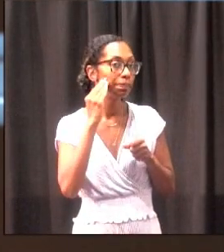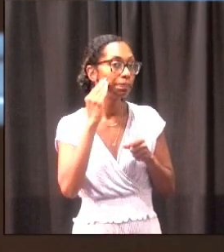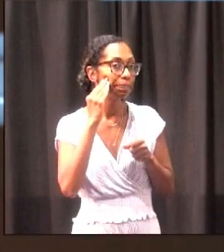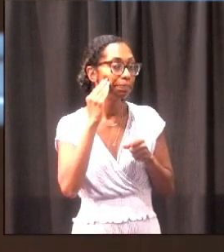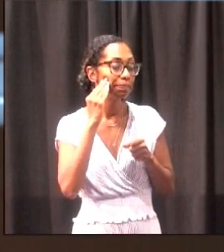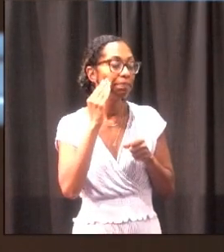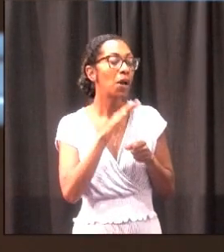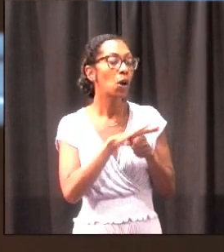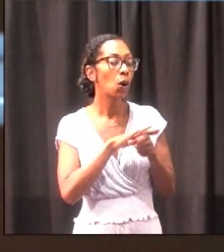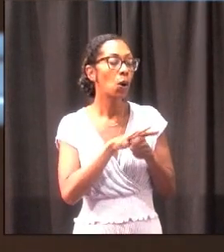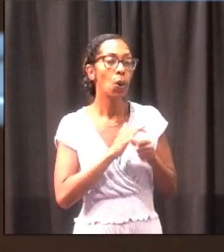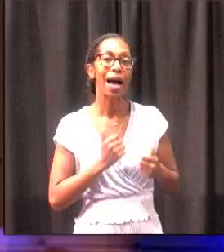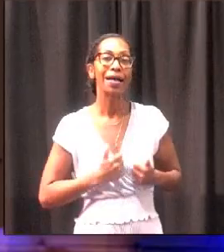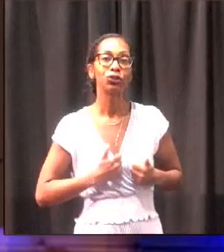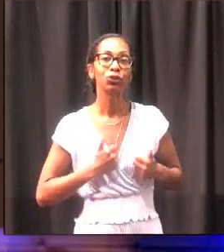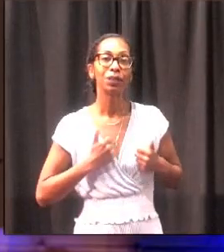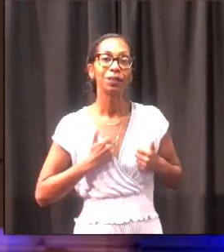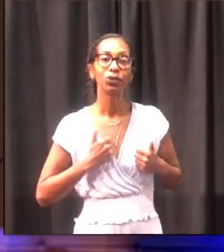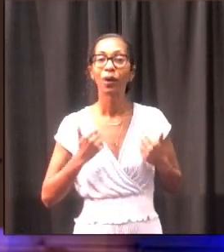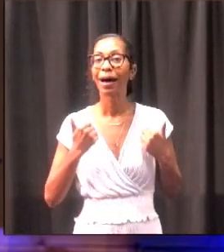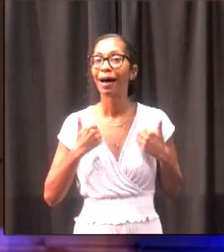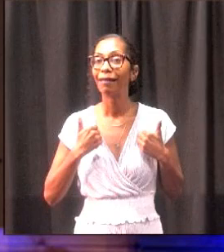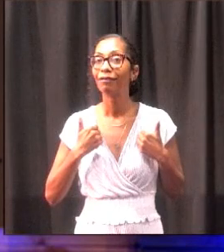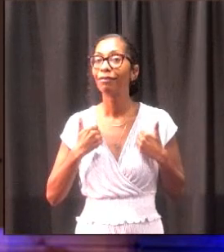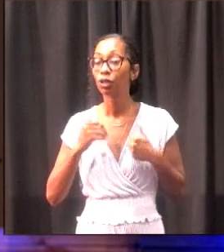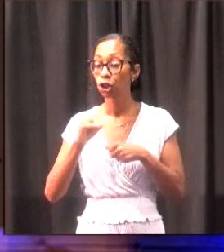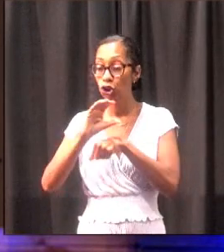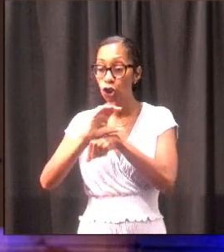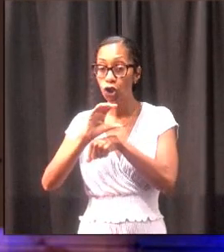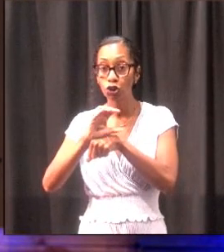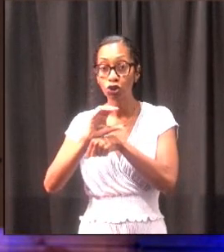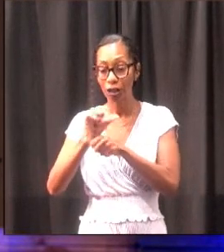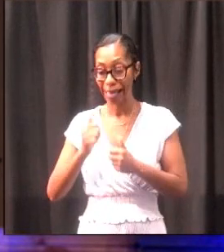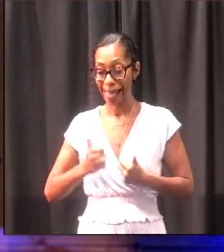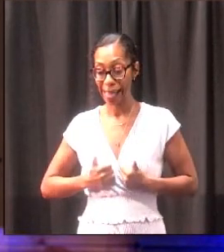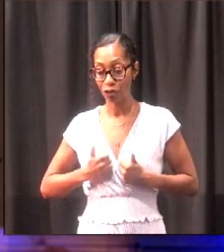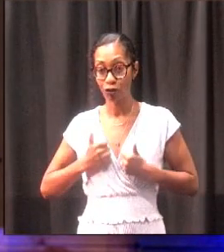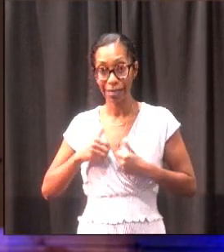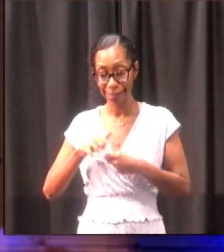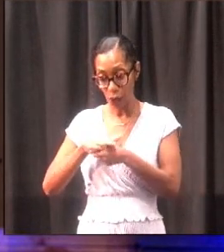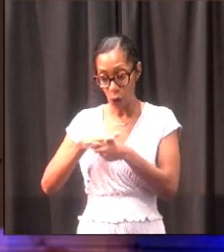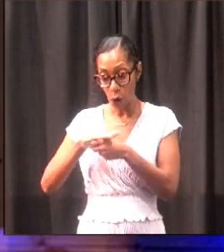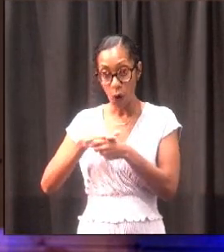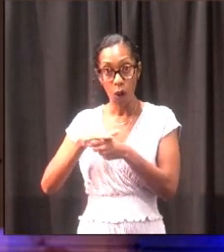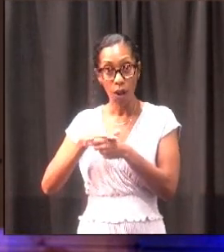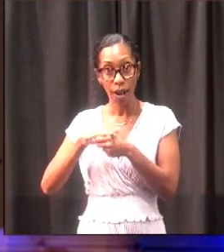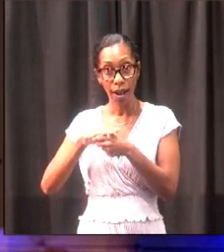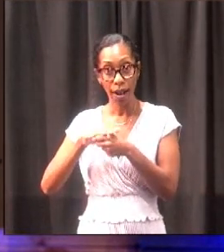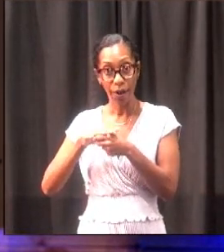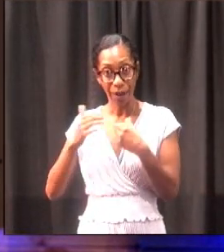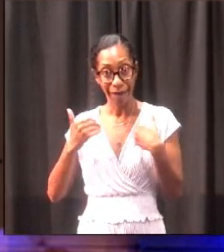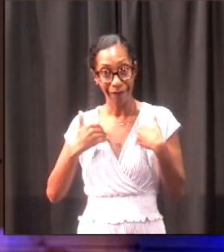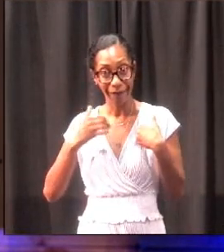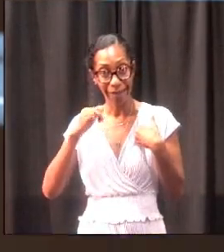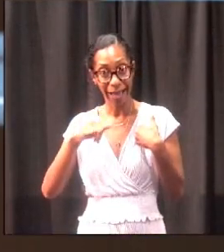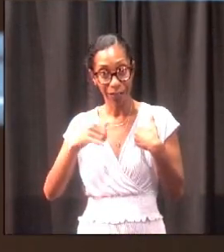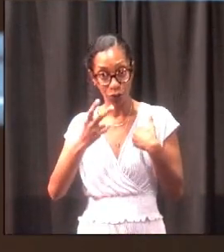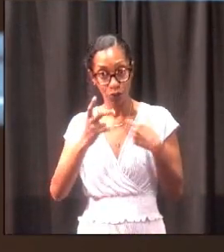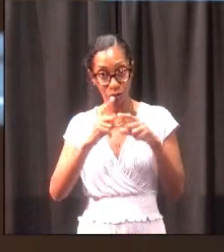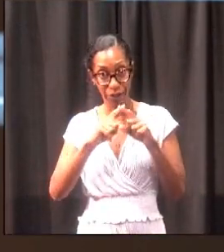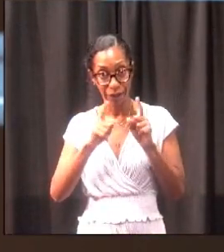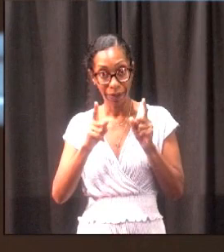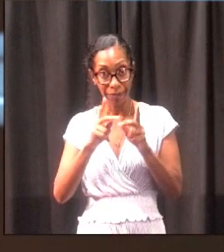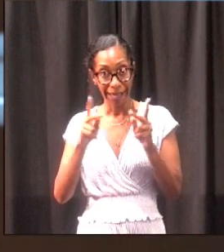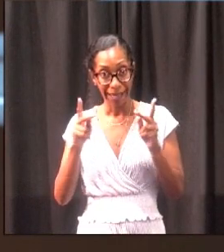your local address of the assembly, the place where you worship, the church, the corporate body that you come to called